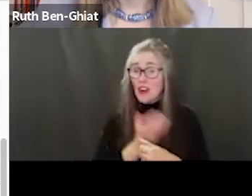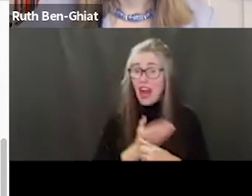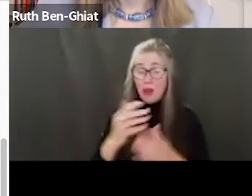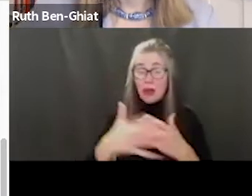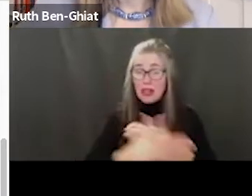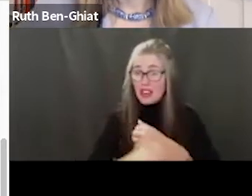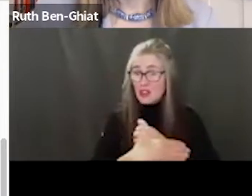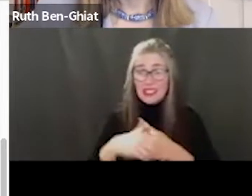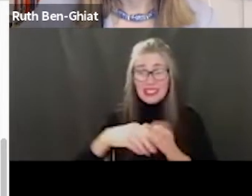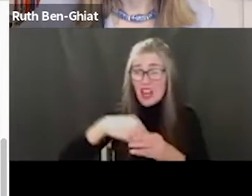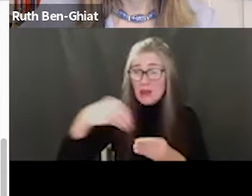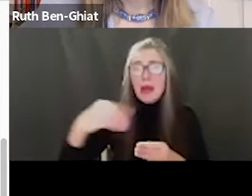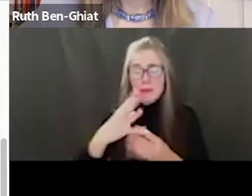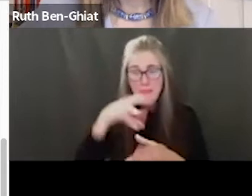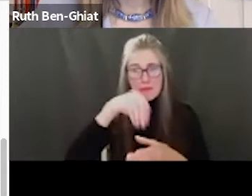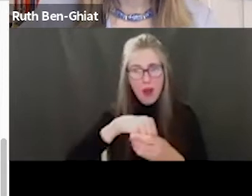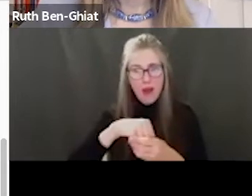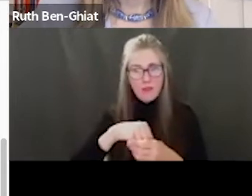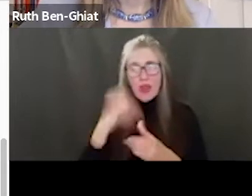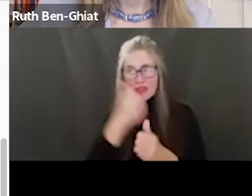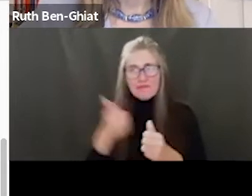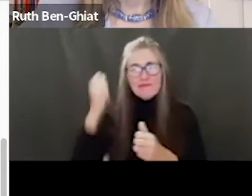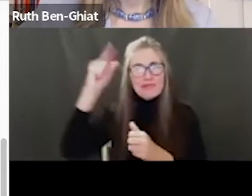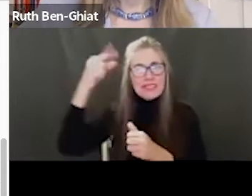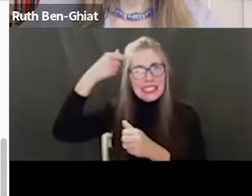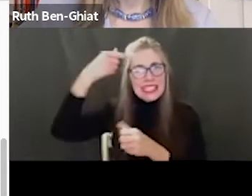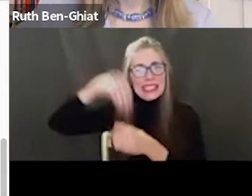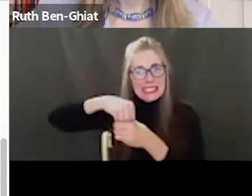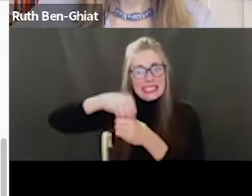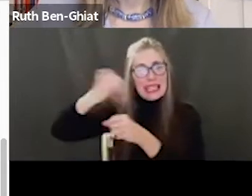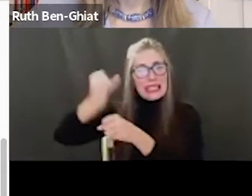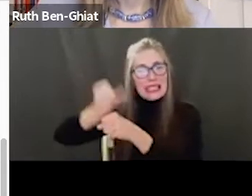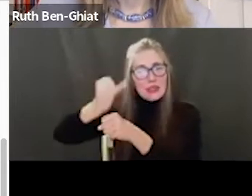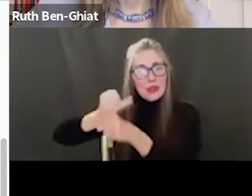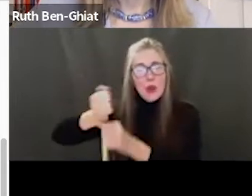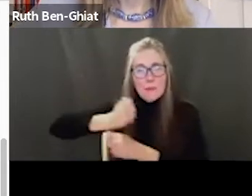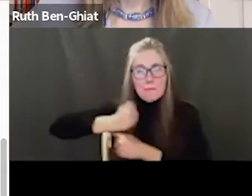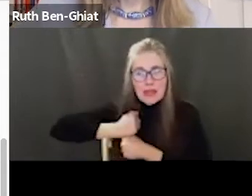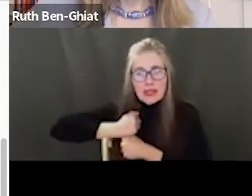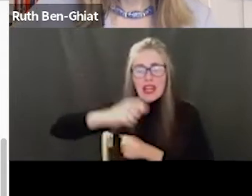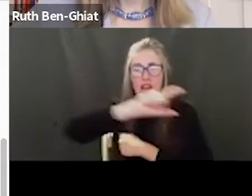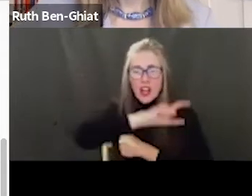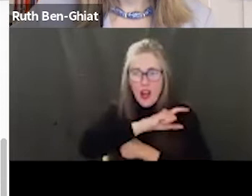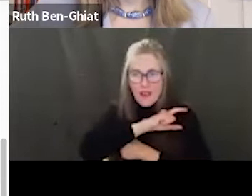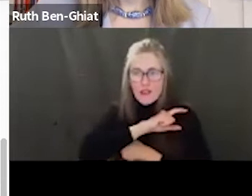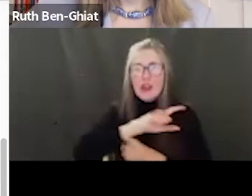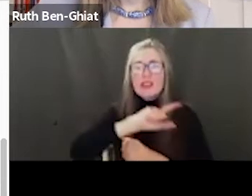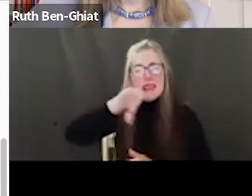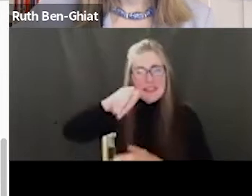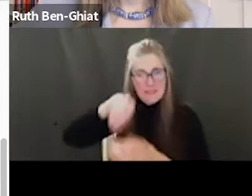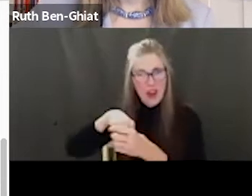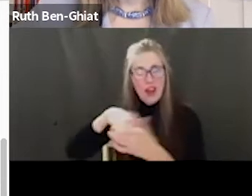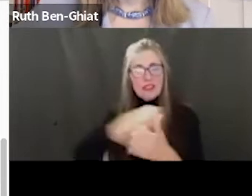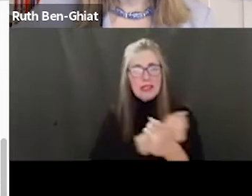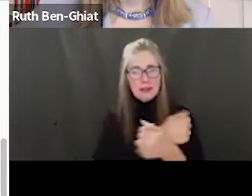establishment, but it is part of the establishment. It comes from inside our institutions with military and law enforcement. And there's this